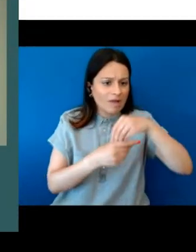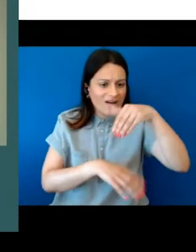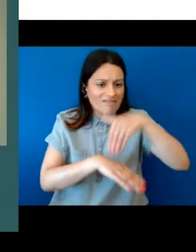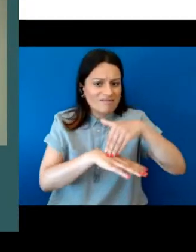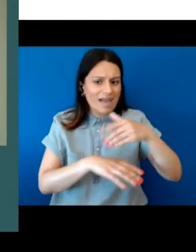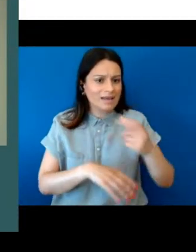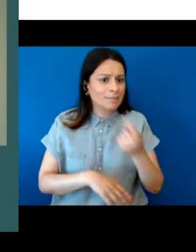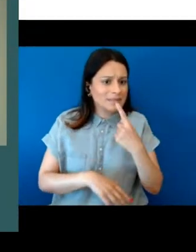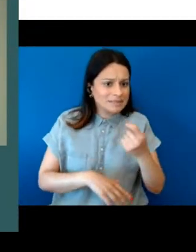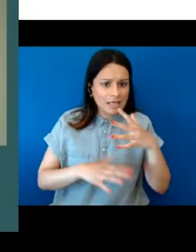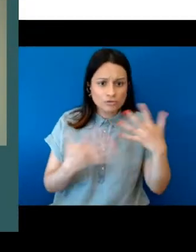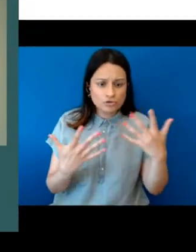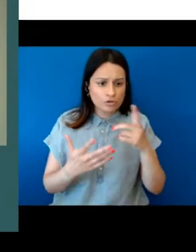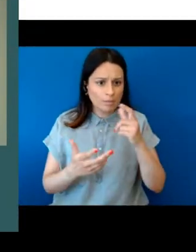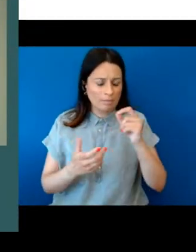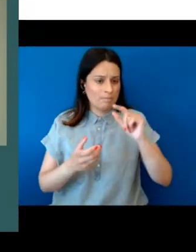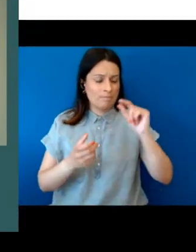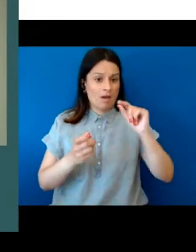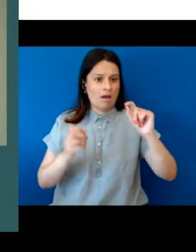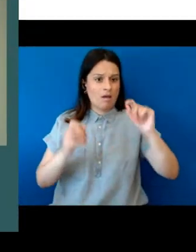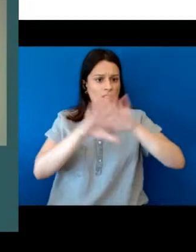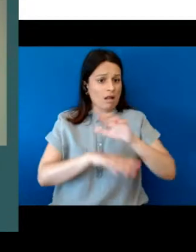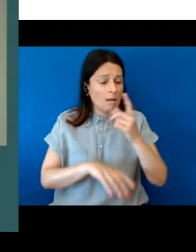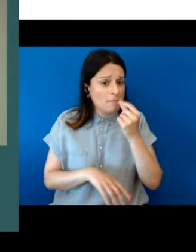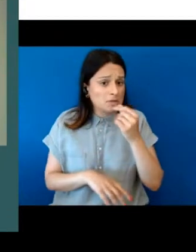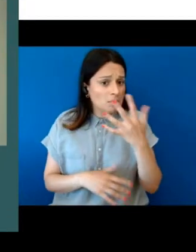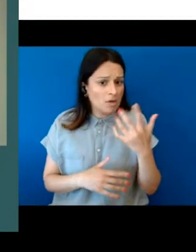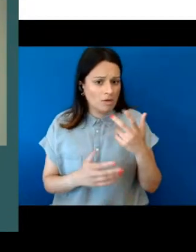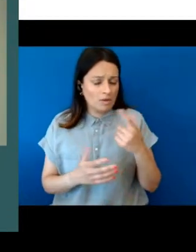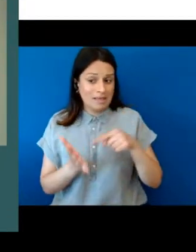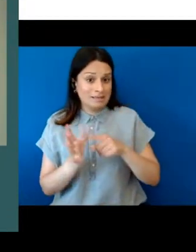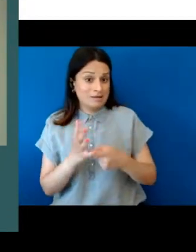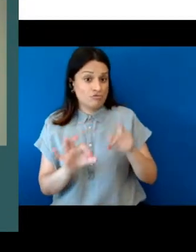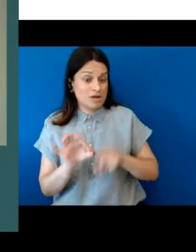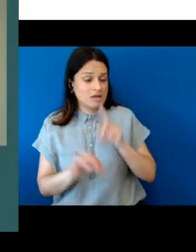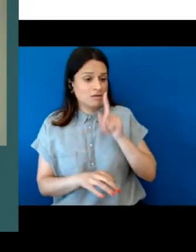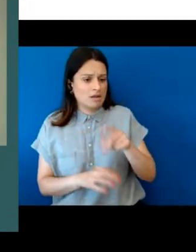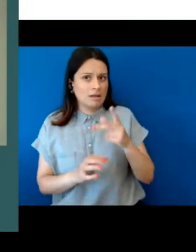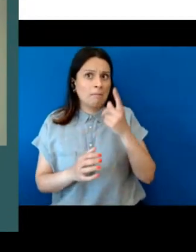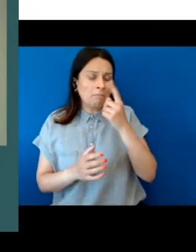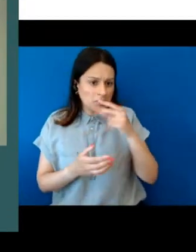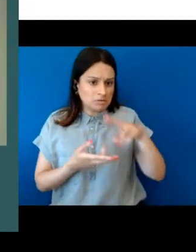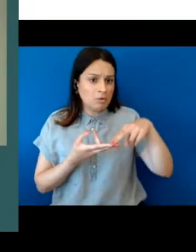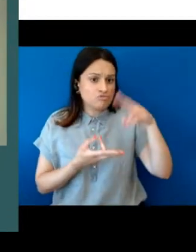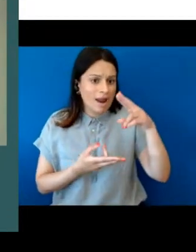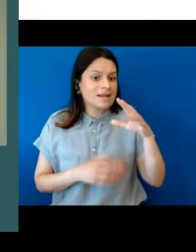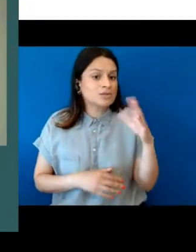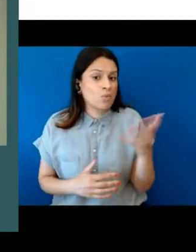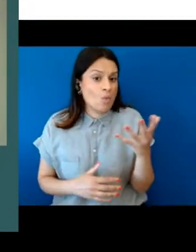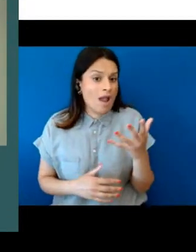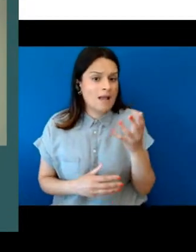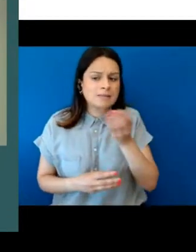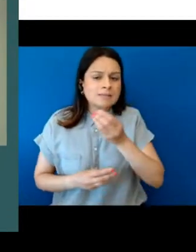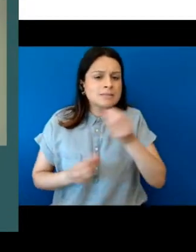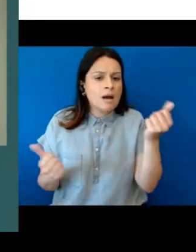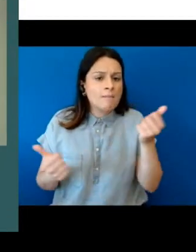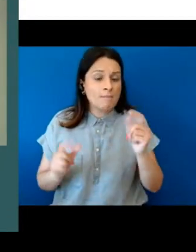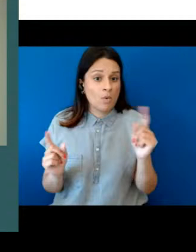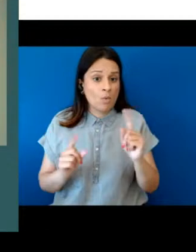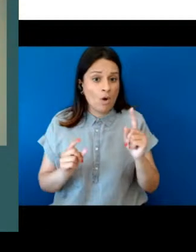So, if I recall correctly, it can be raised in renal